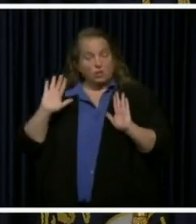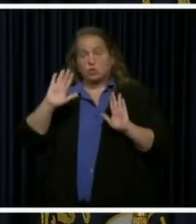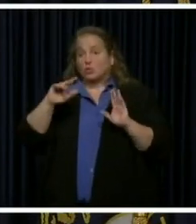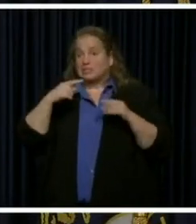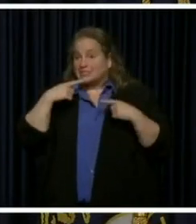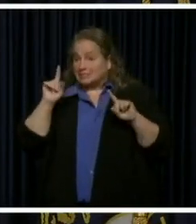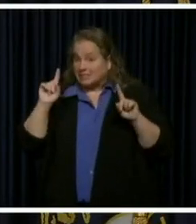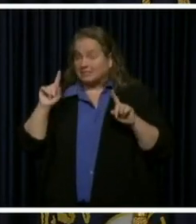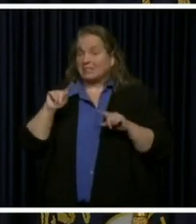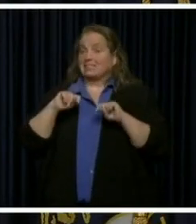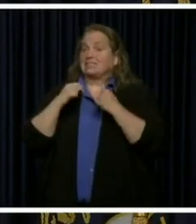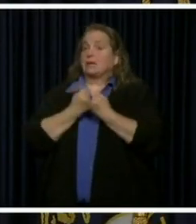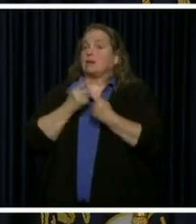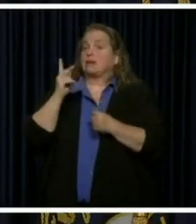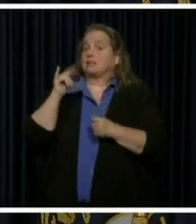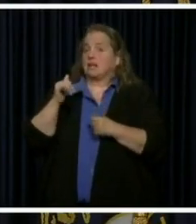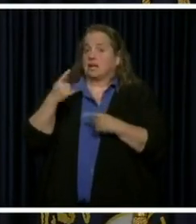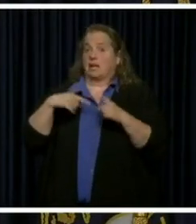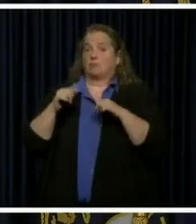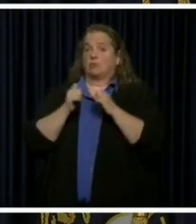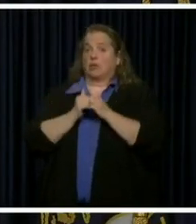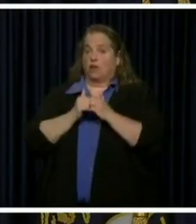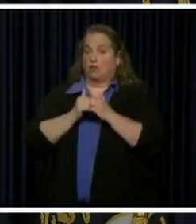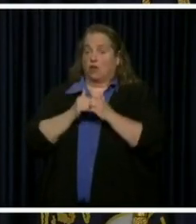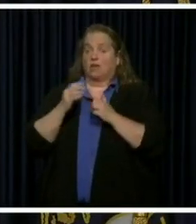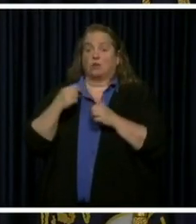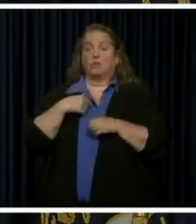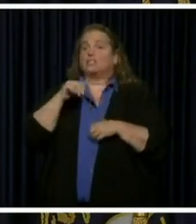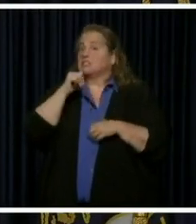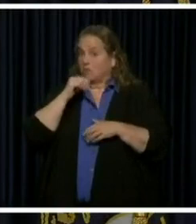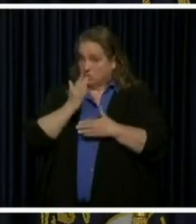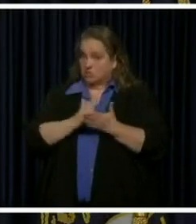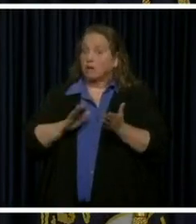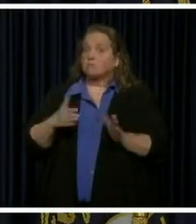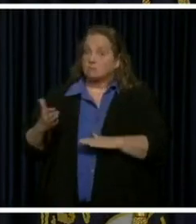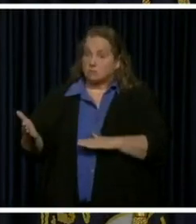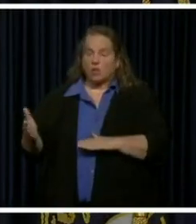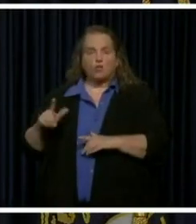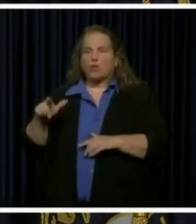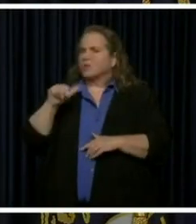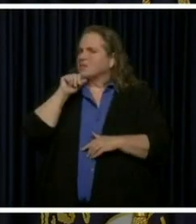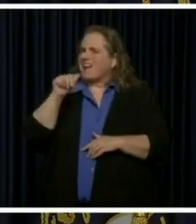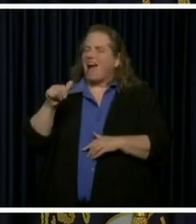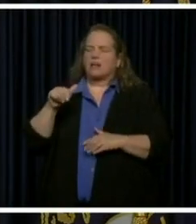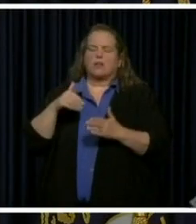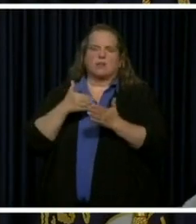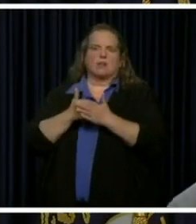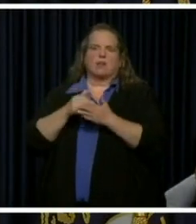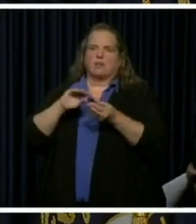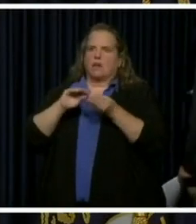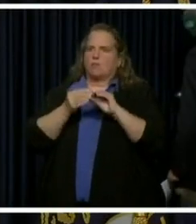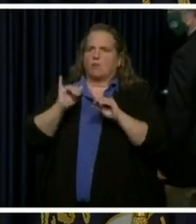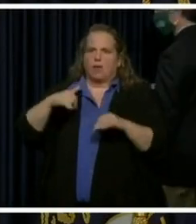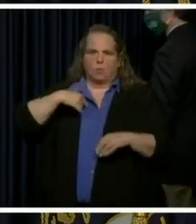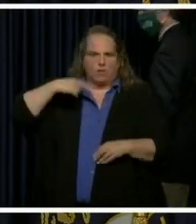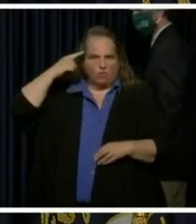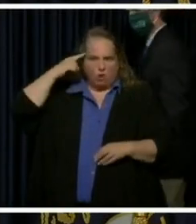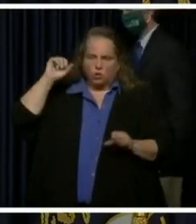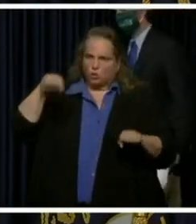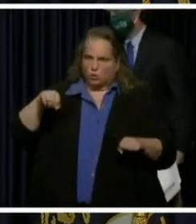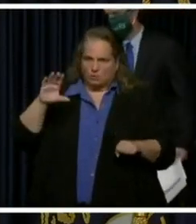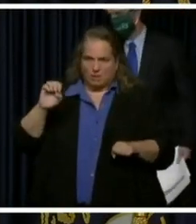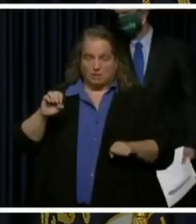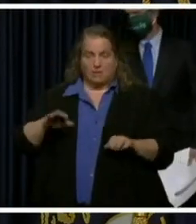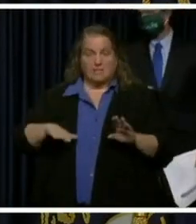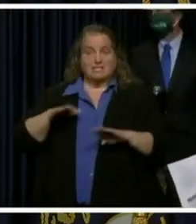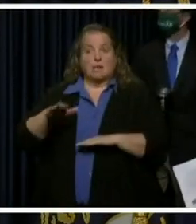success, Team Kentucky came together, and though we've suffered losses, they are not anywhere near the magnitude they could have been. The steps